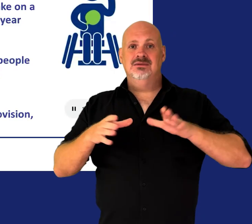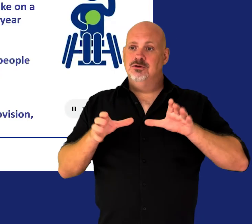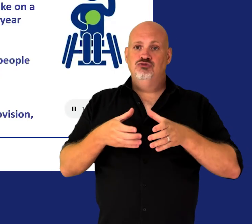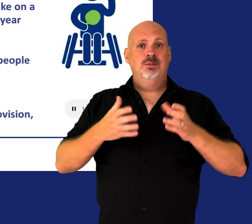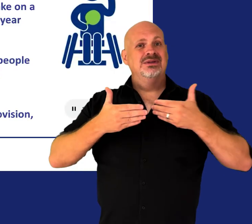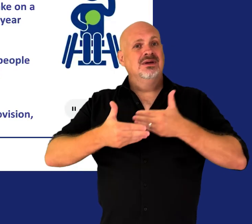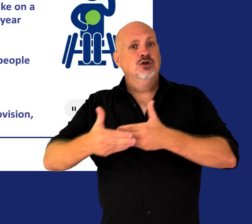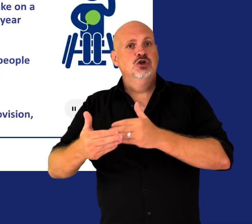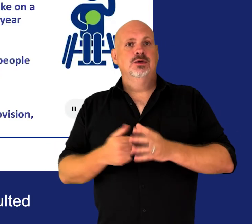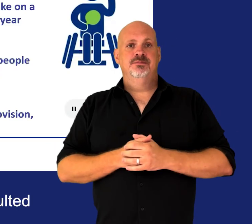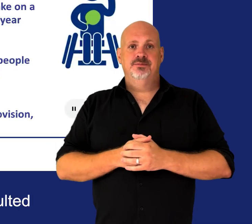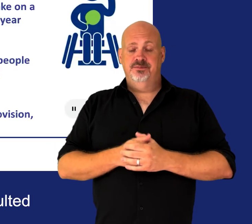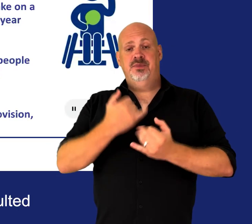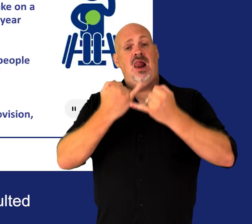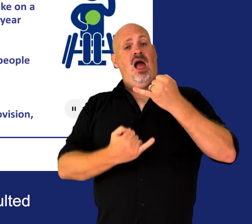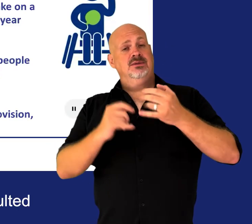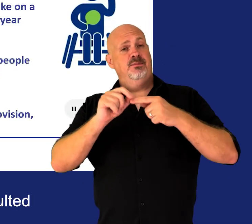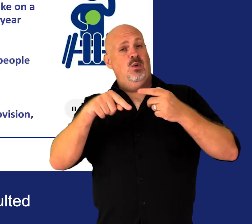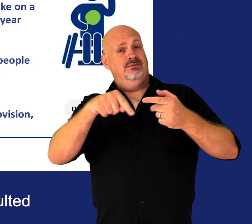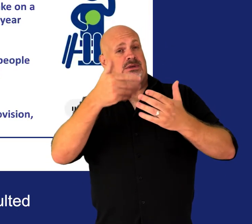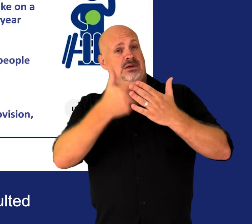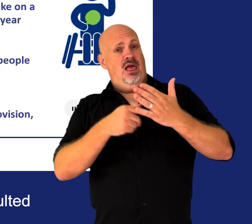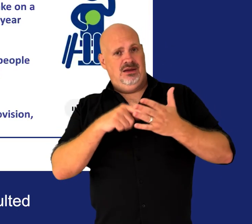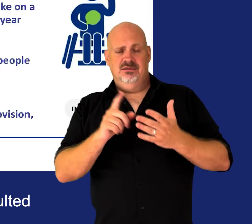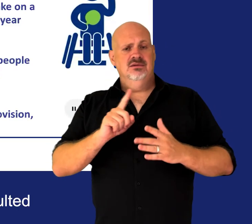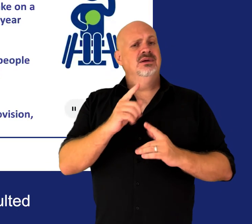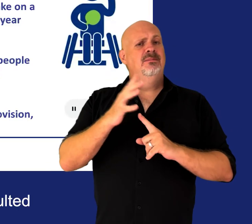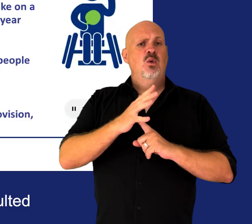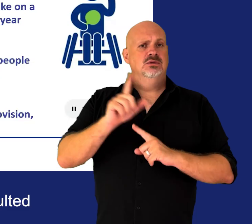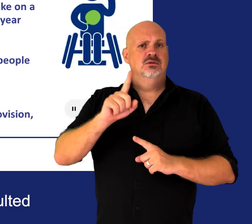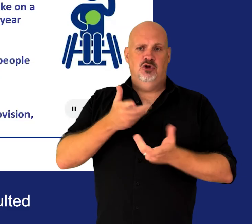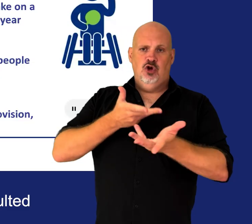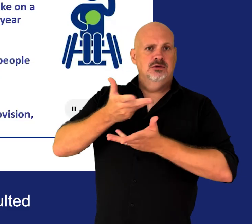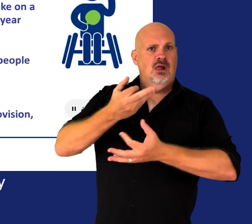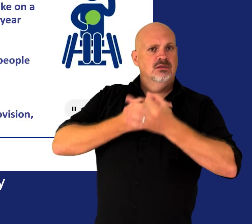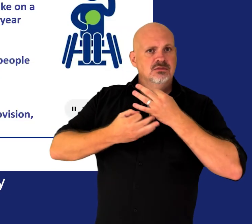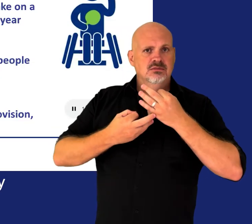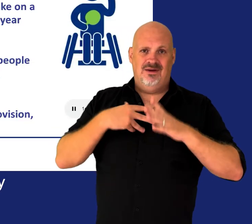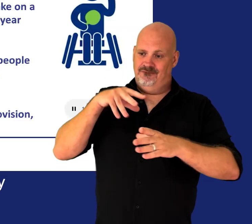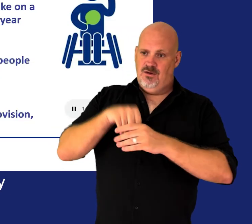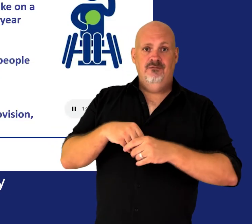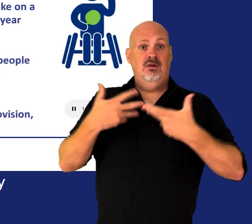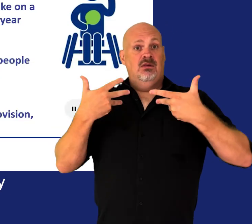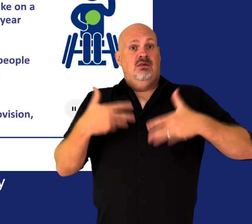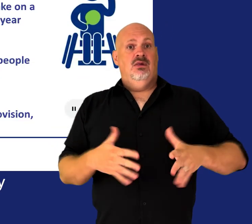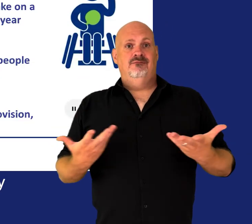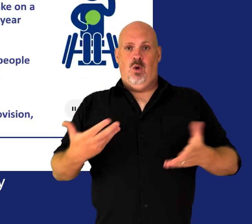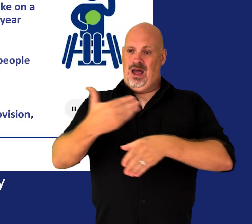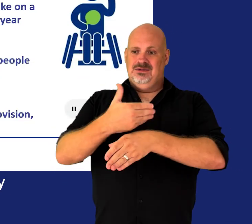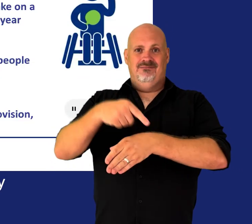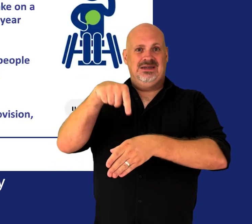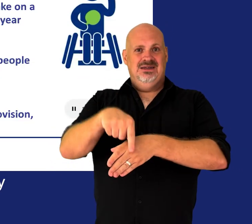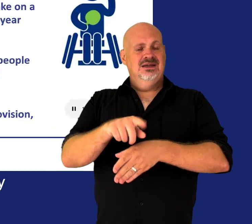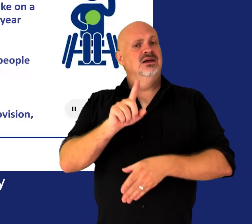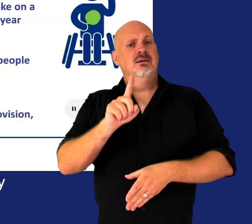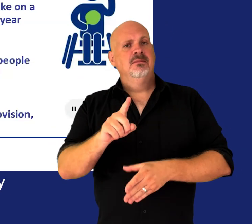and groups. And the final point on this slide is about the importance of being consulted and involved, not just for the quality